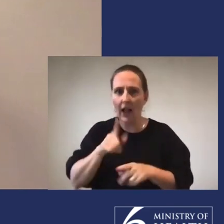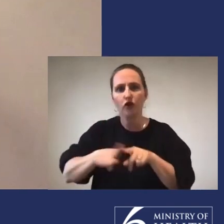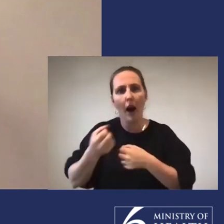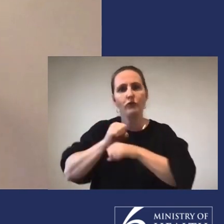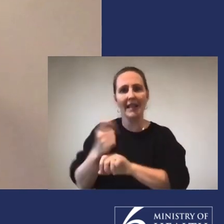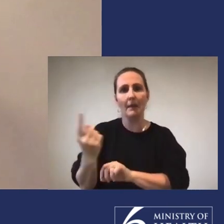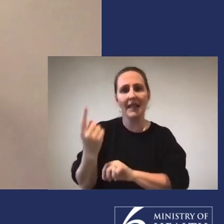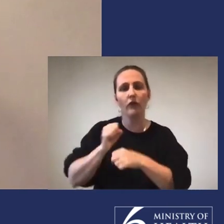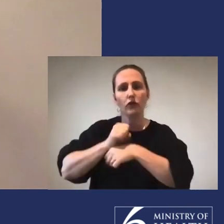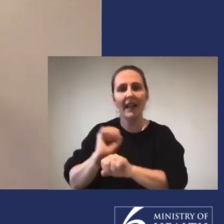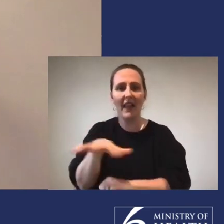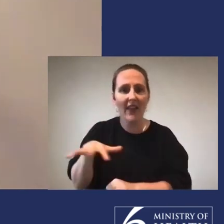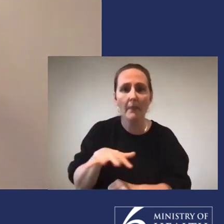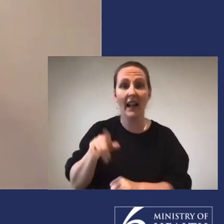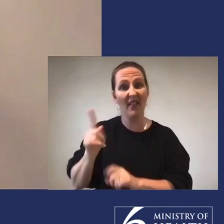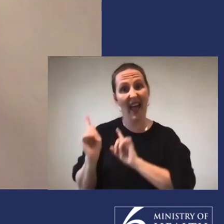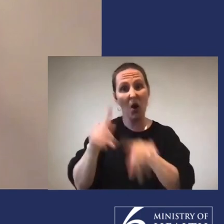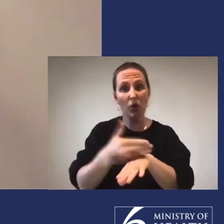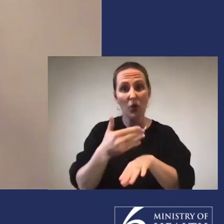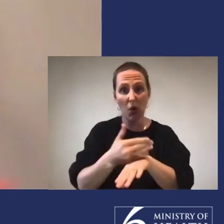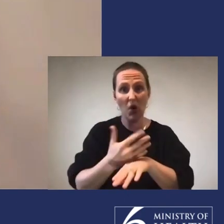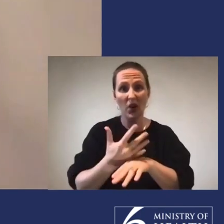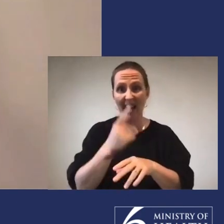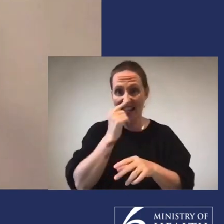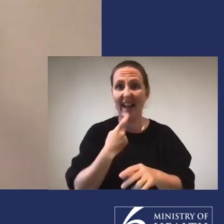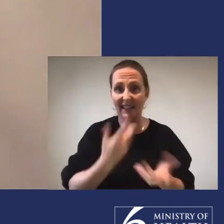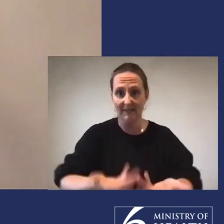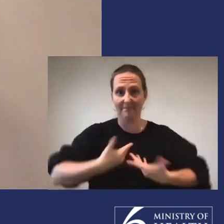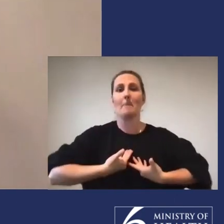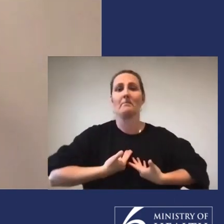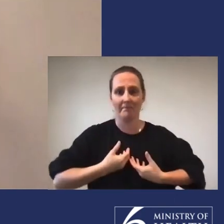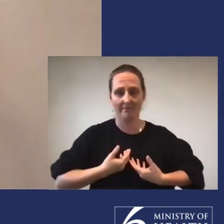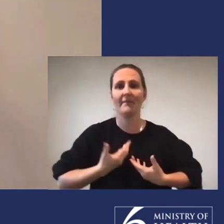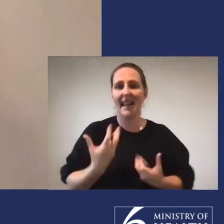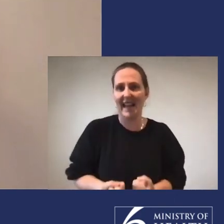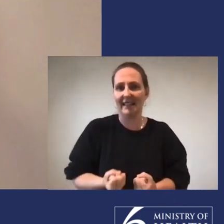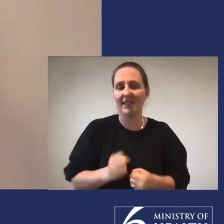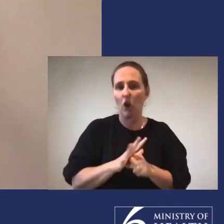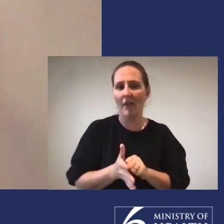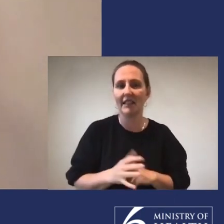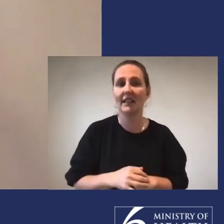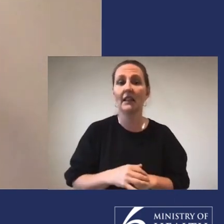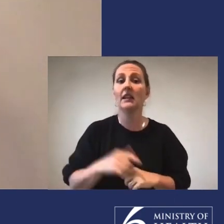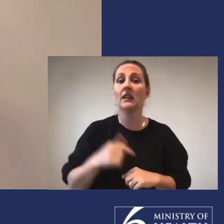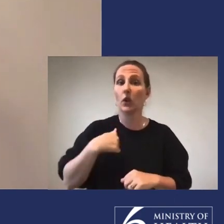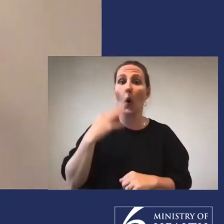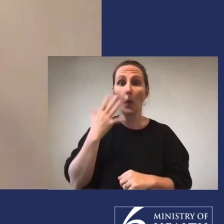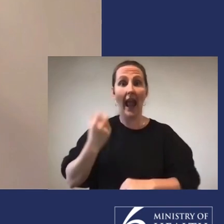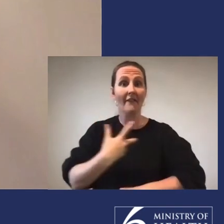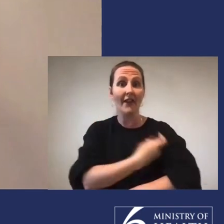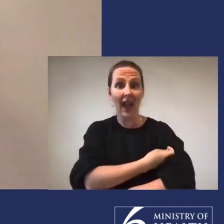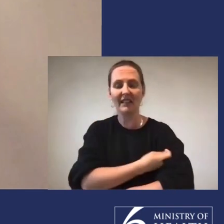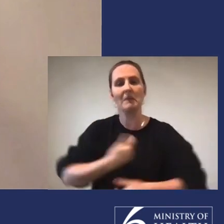every day and potentially being exposed. So as soon as we actually had a vaccine and a way of protecting ourselves from when we were at work, I jumped at